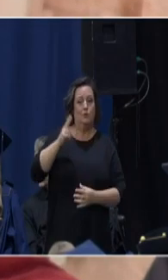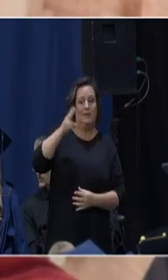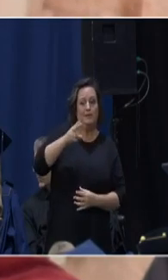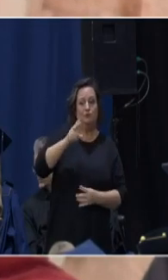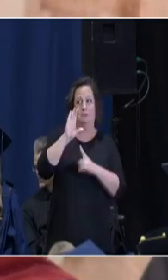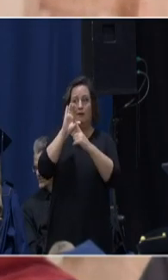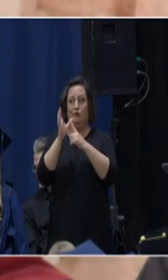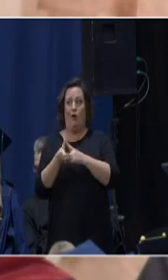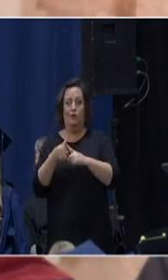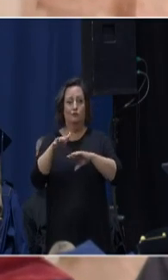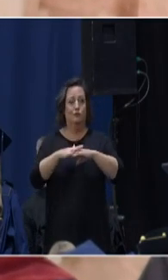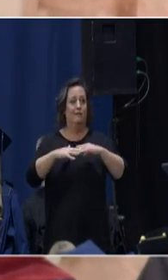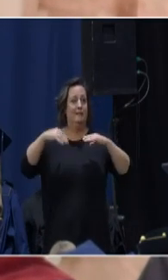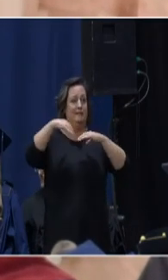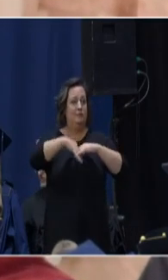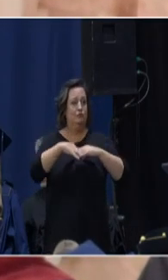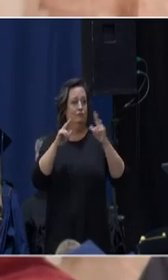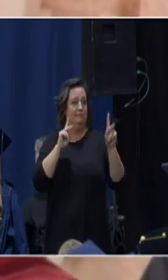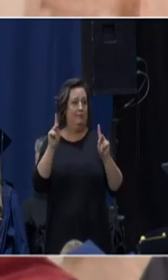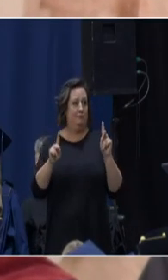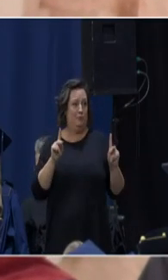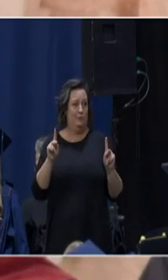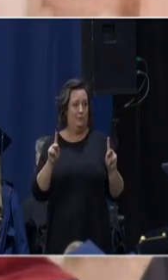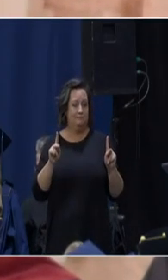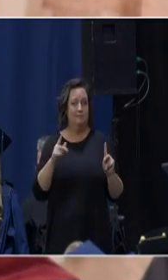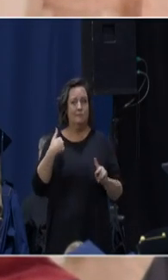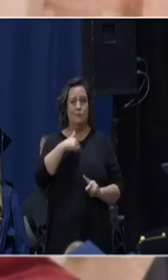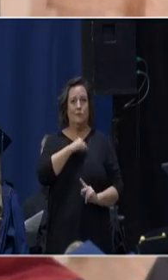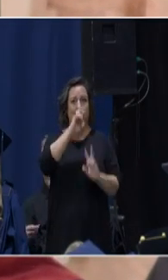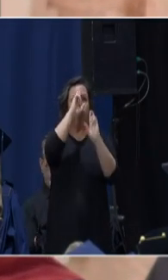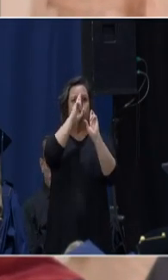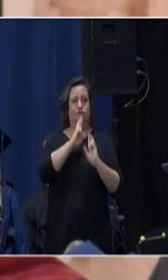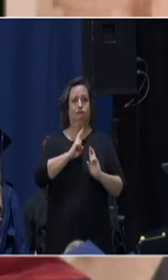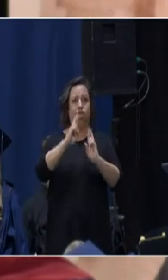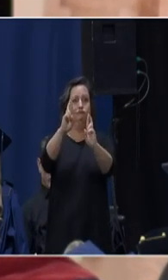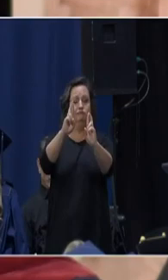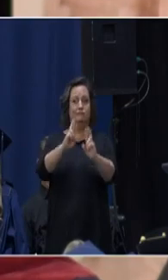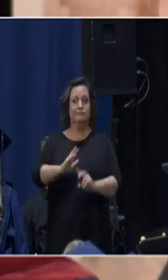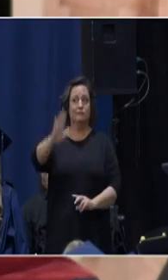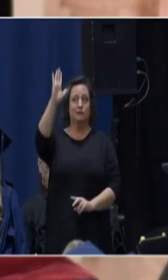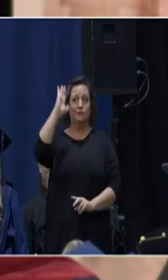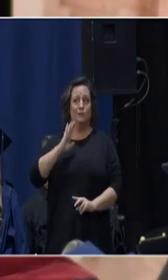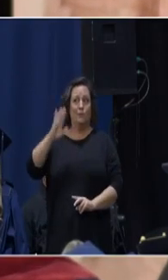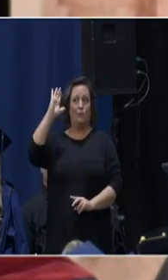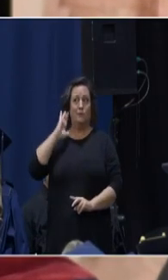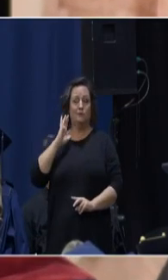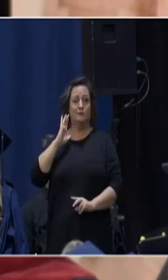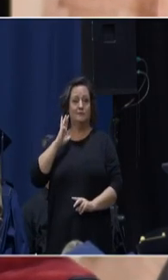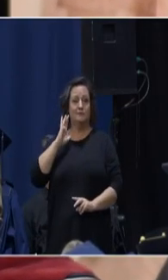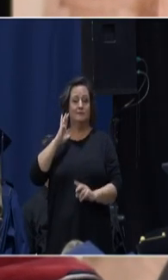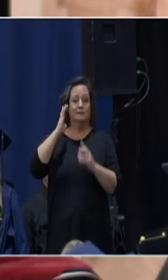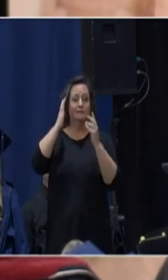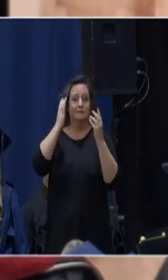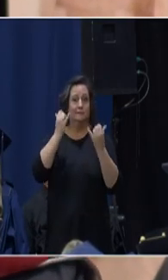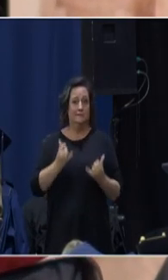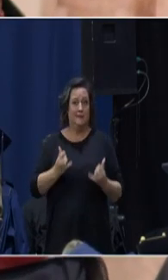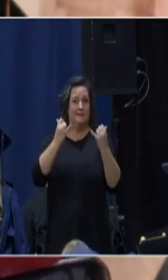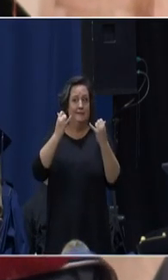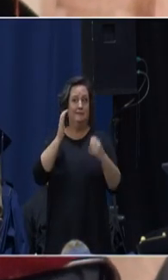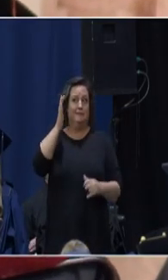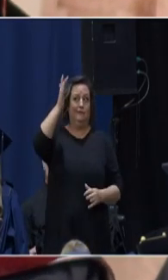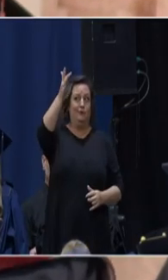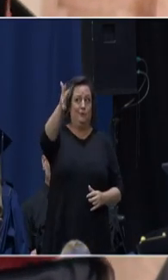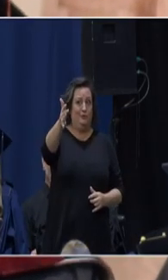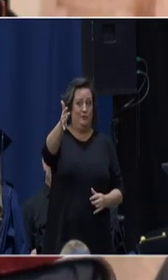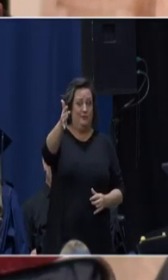culture of Indigenous peoples. We pay our respect to elders past, present, and future, and to